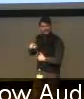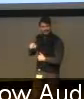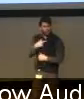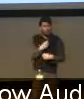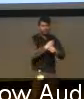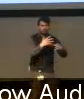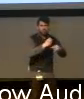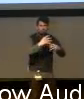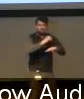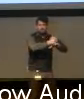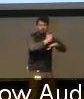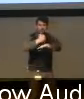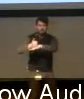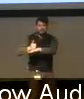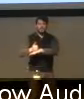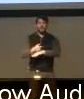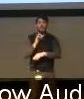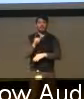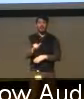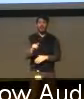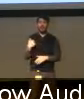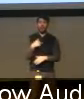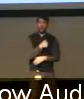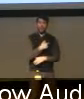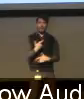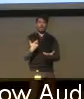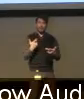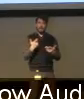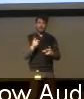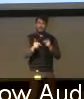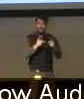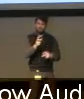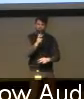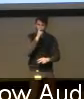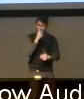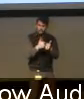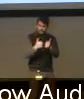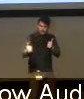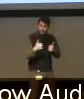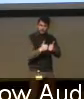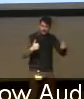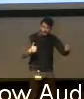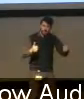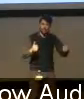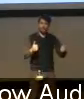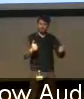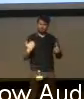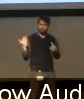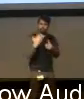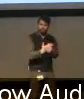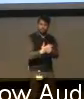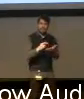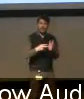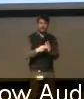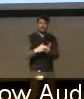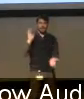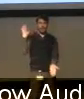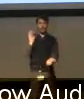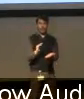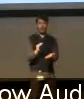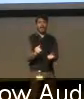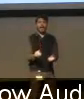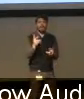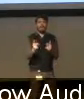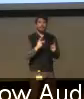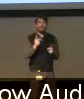and social interventions have really slowed the spread of the disease. Vikas pointed out that we've taken a number of transfer patients.